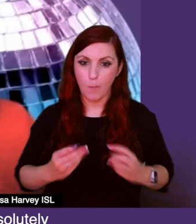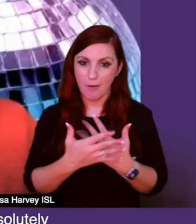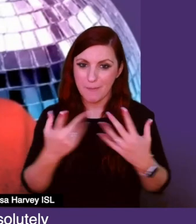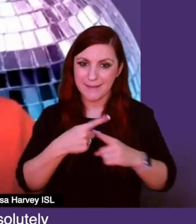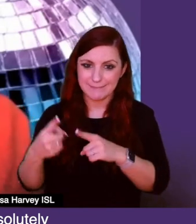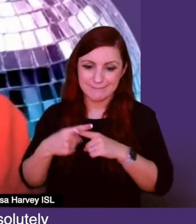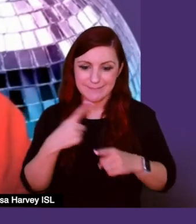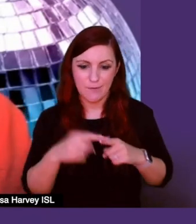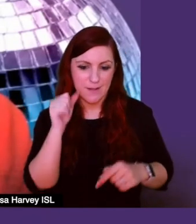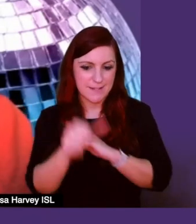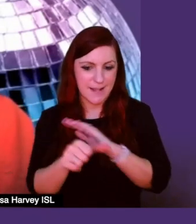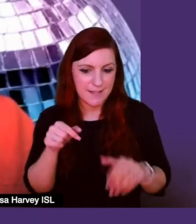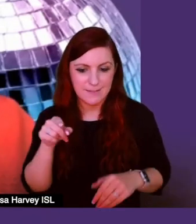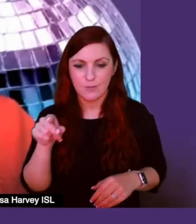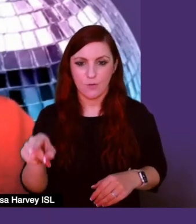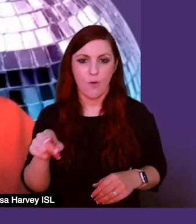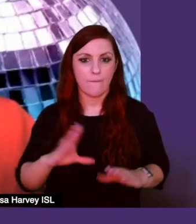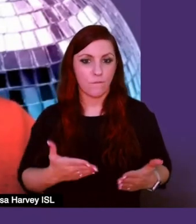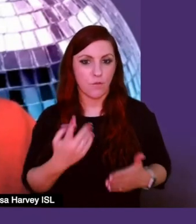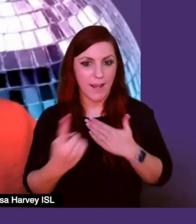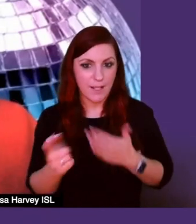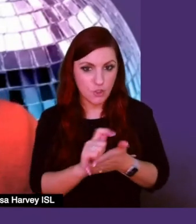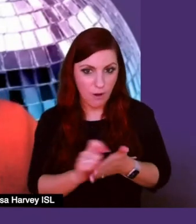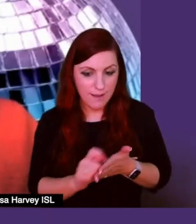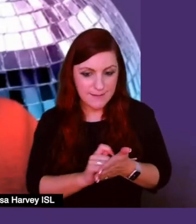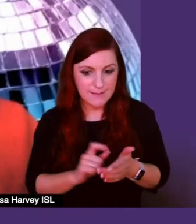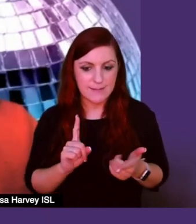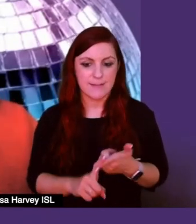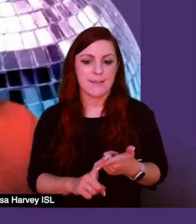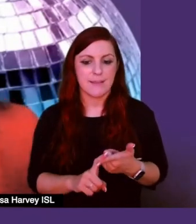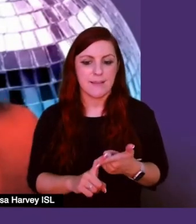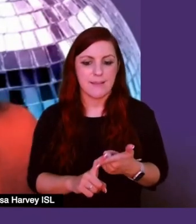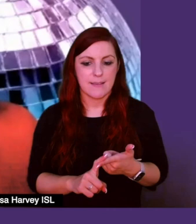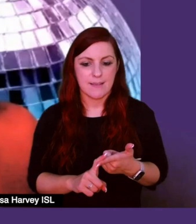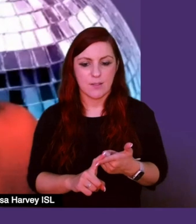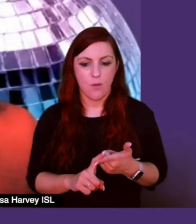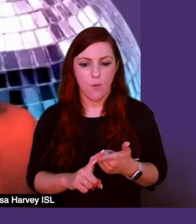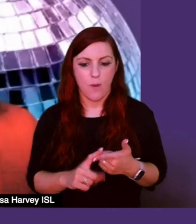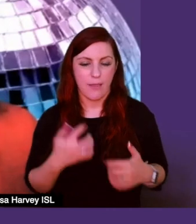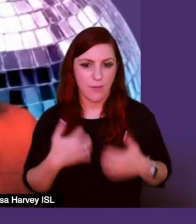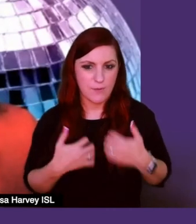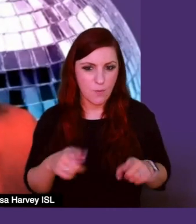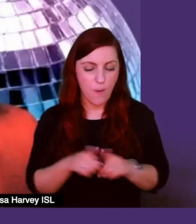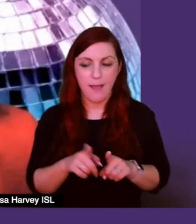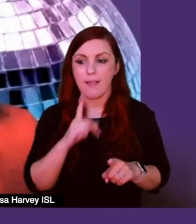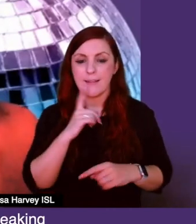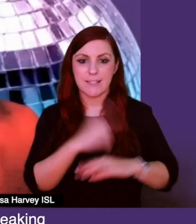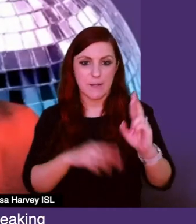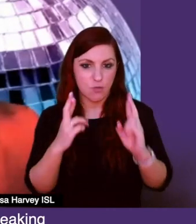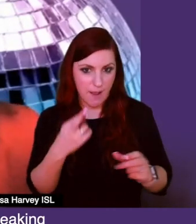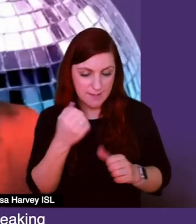many talents. So she's a freelance journalist, pop culture enthusiast, you're a disability rights